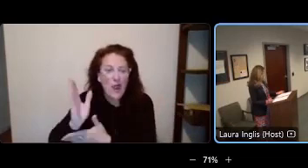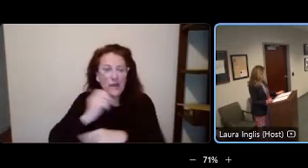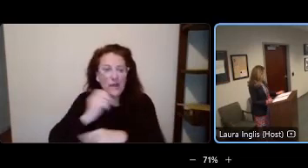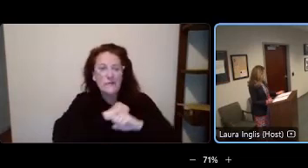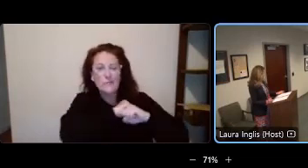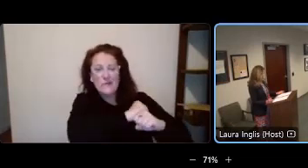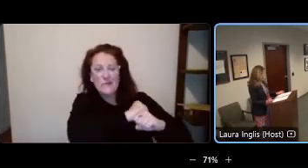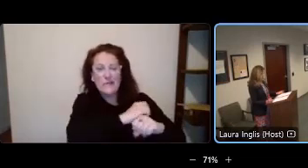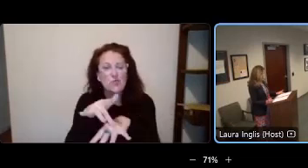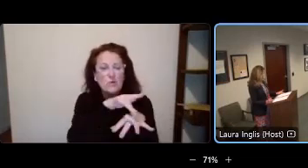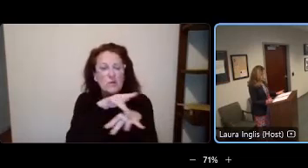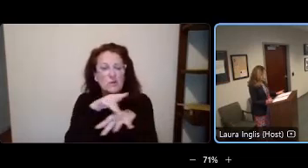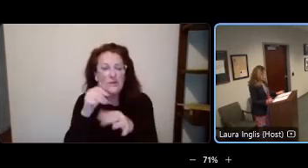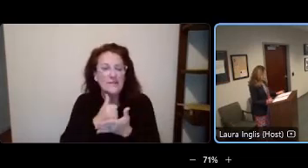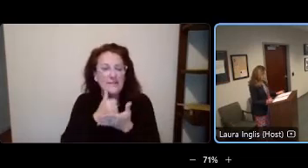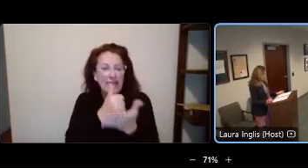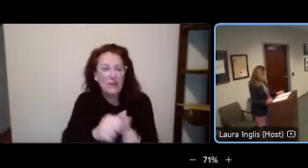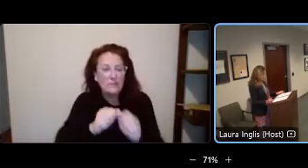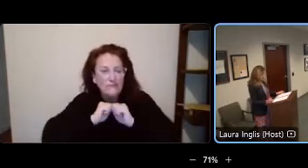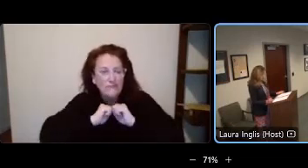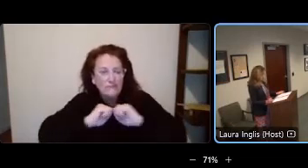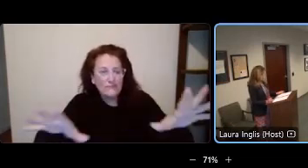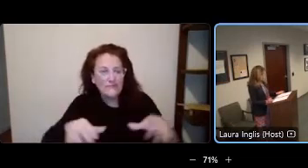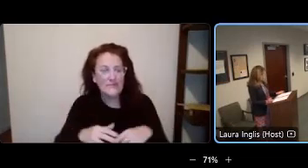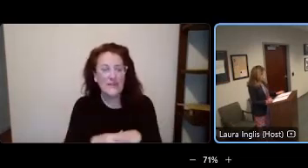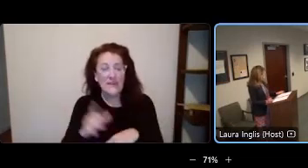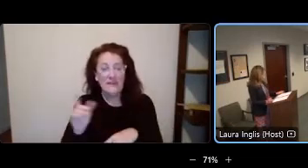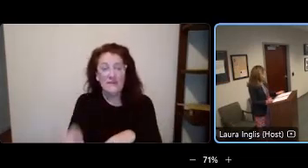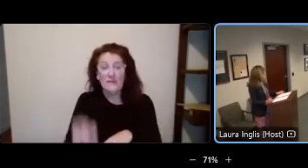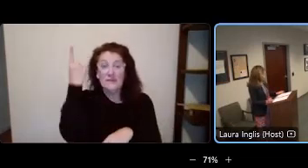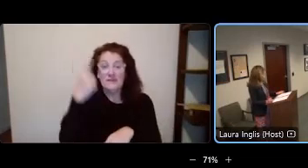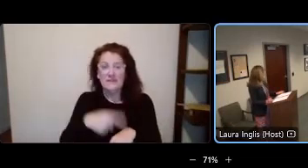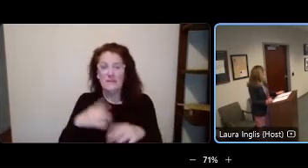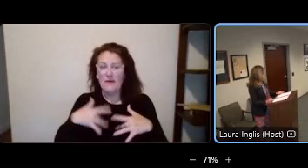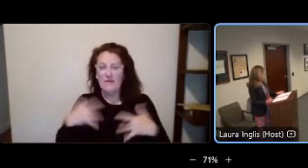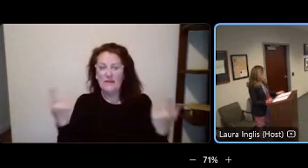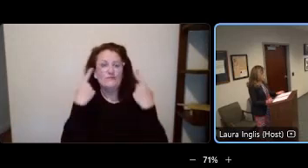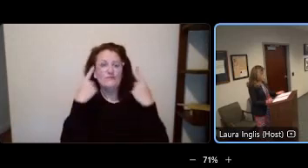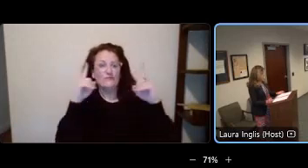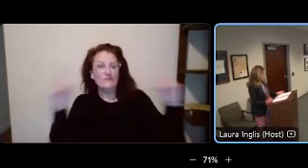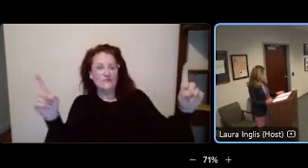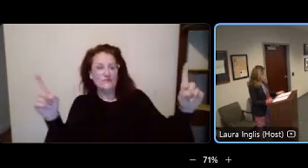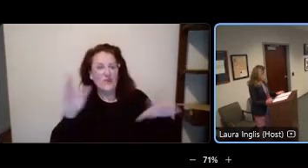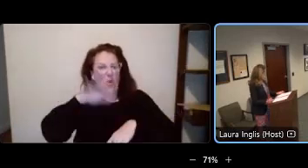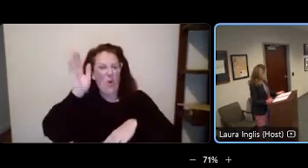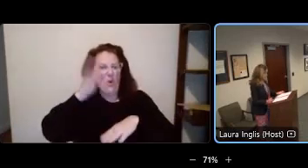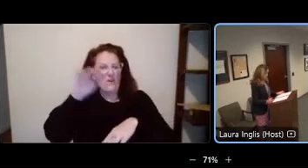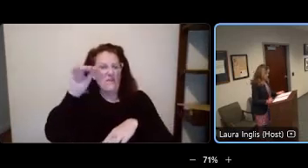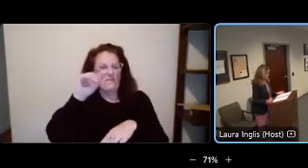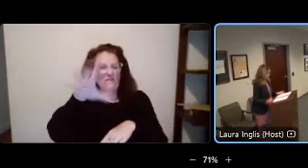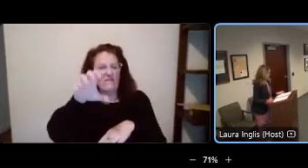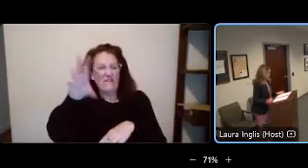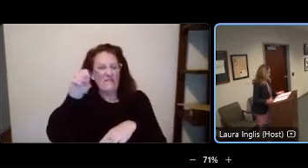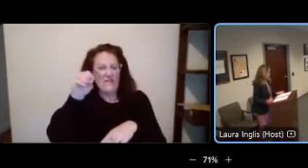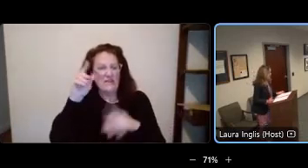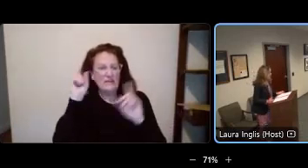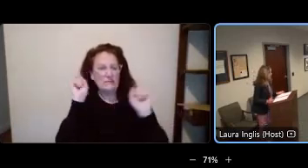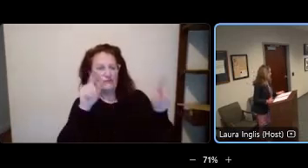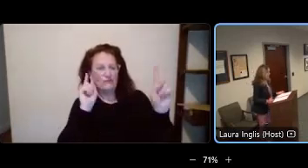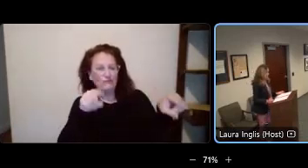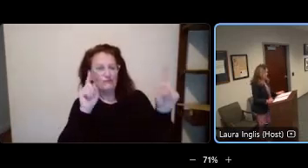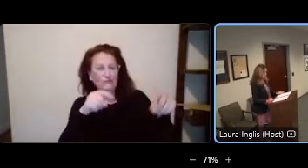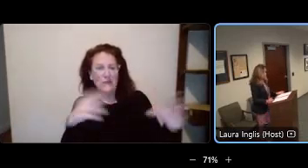resources to help. This first of its kind event for the board was a success, with over 550 session attendees and more